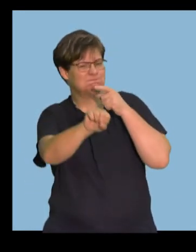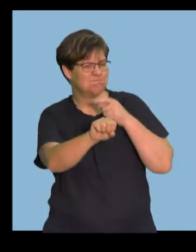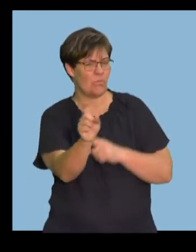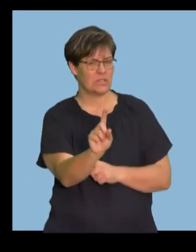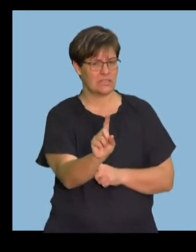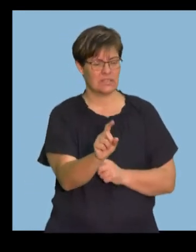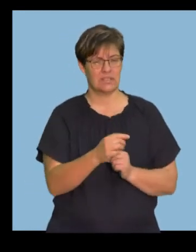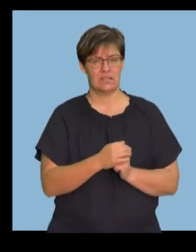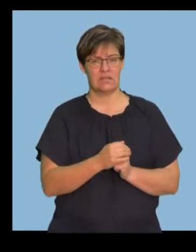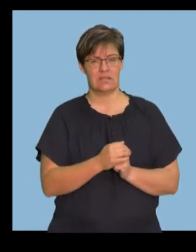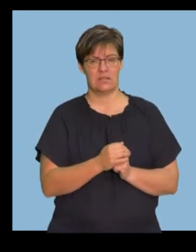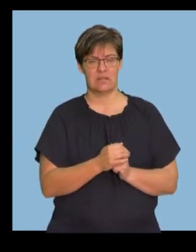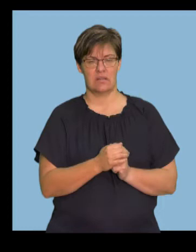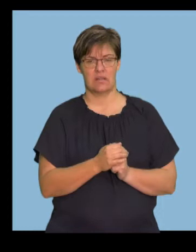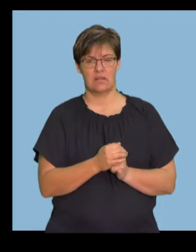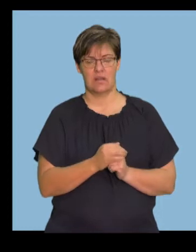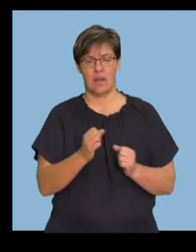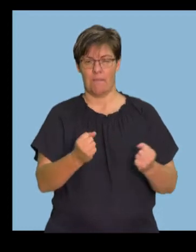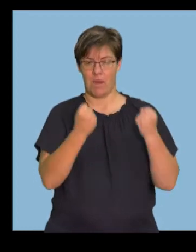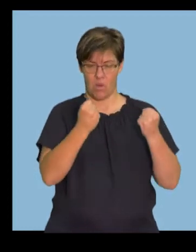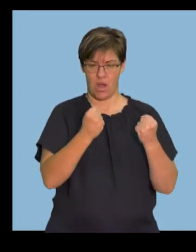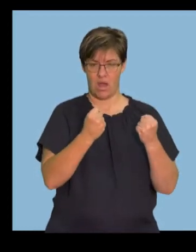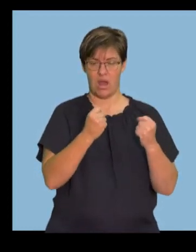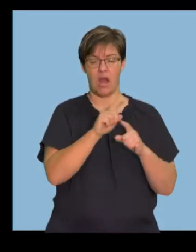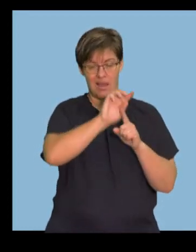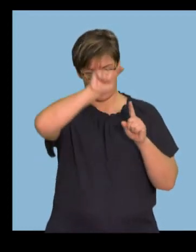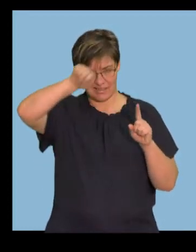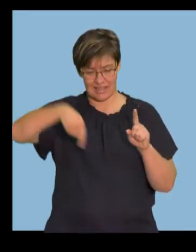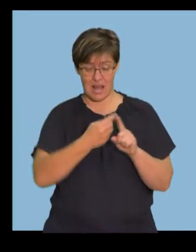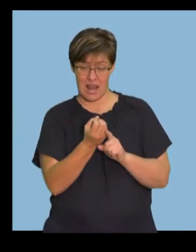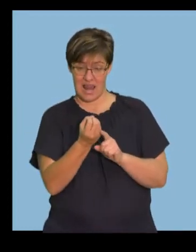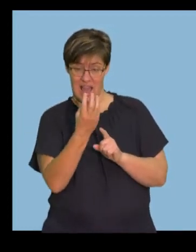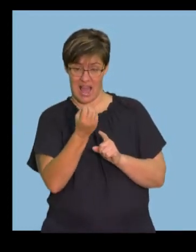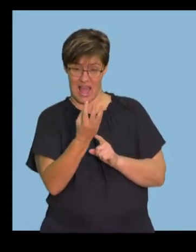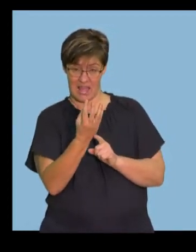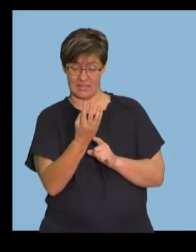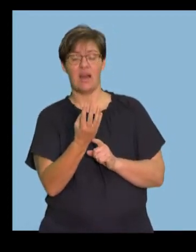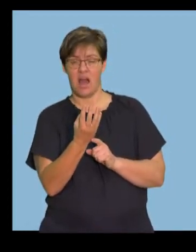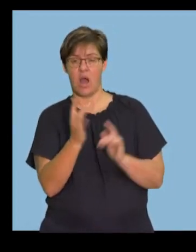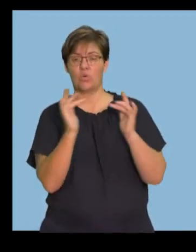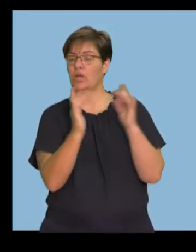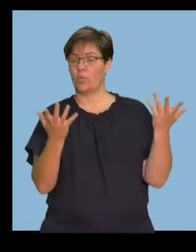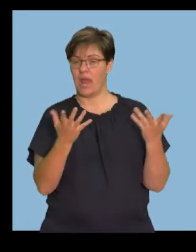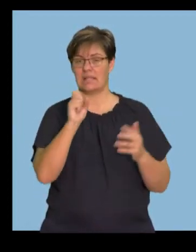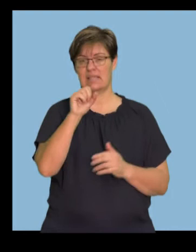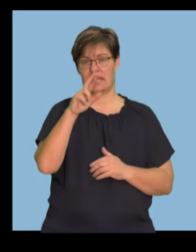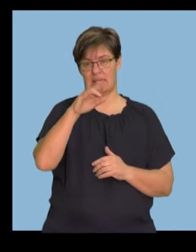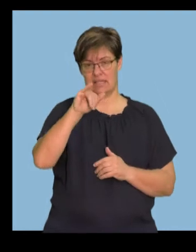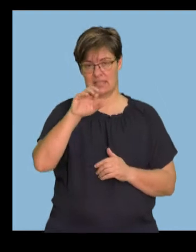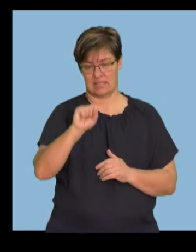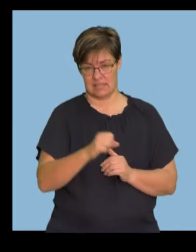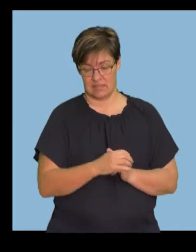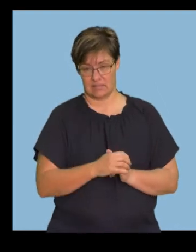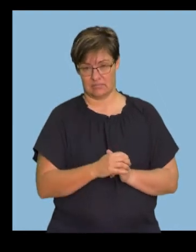predict what happens to the power dissipated by light bulbs connected in series. Okay, first of all, let's